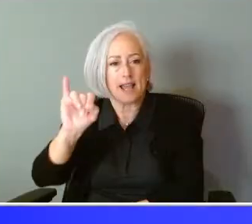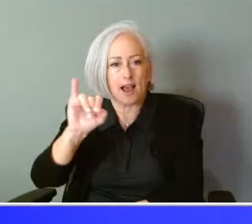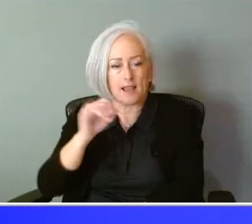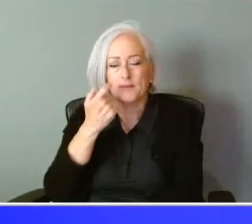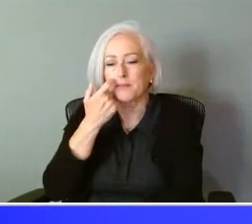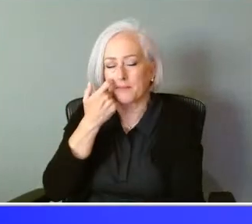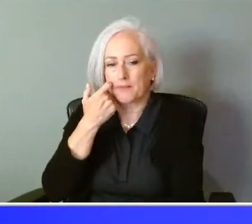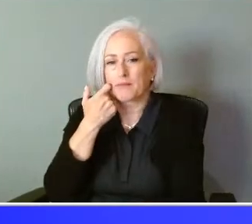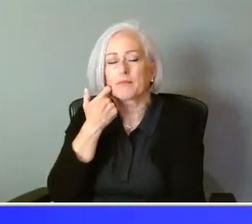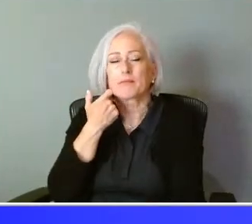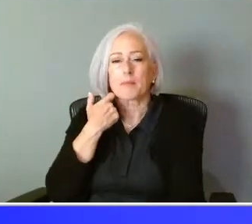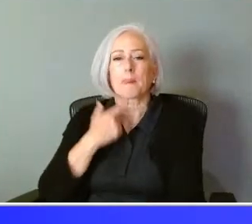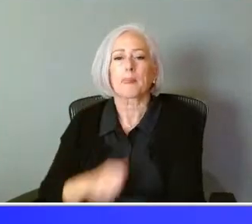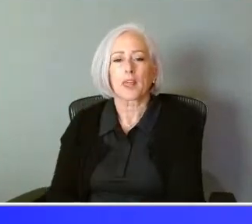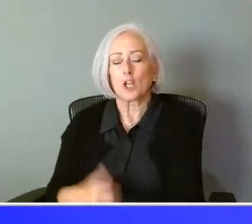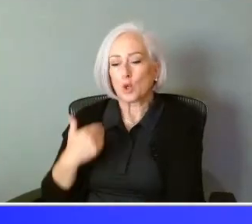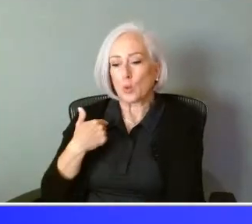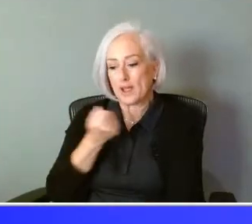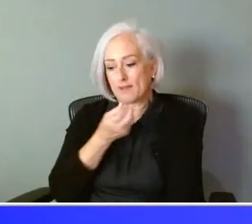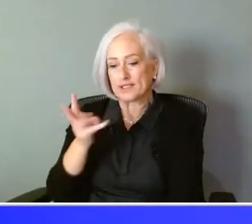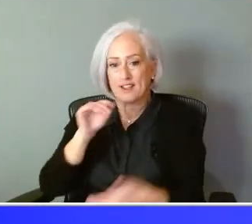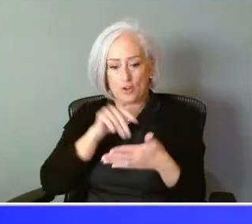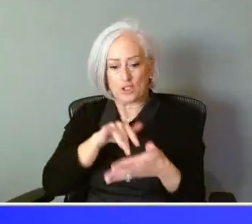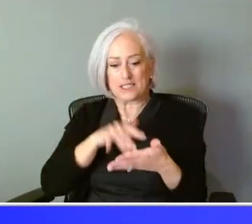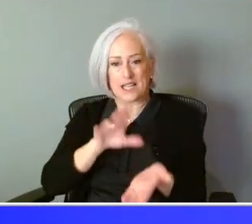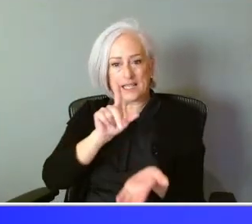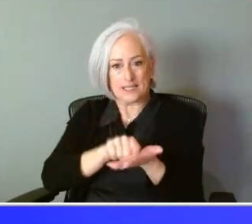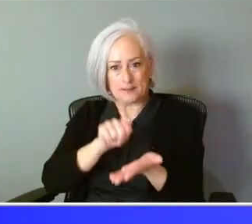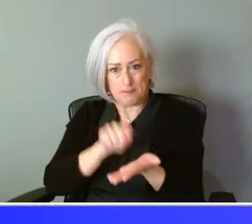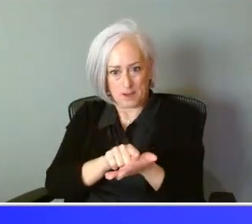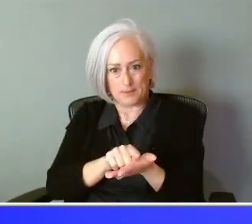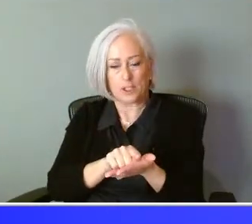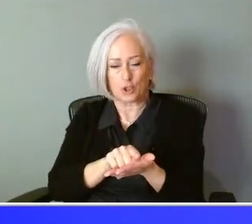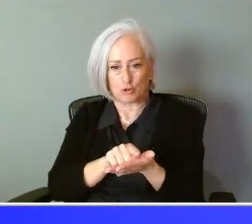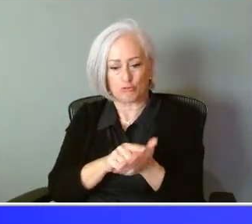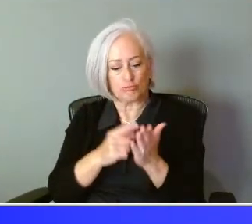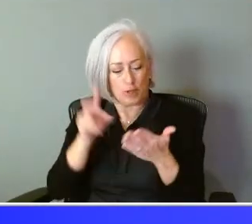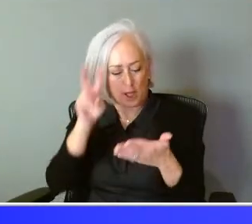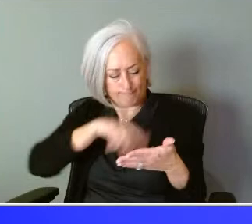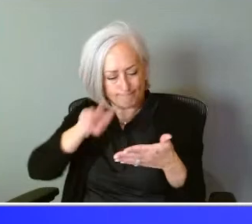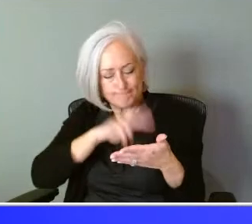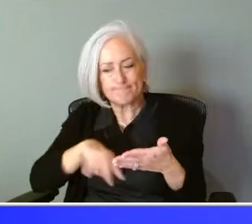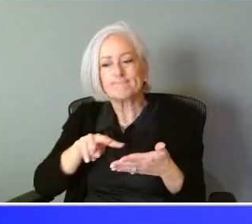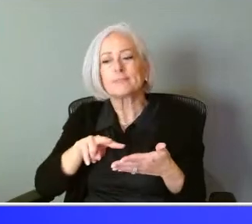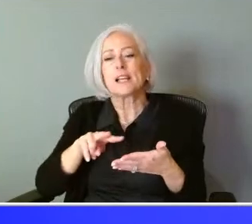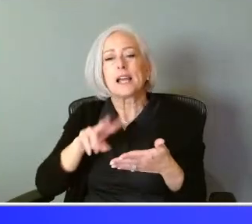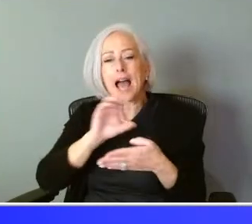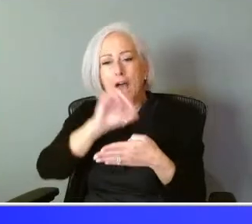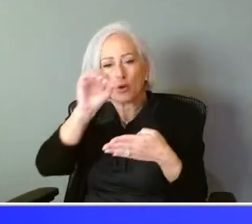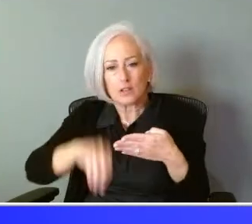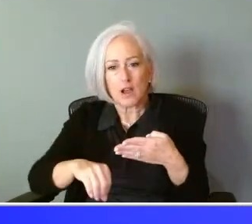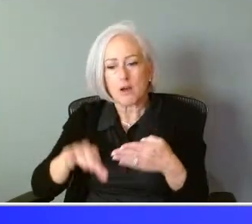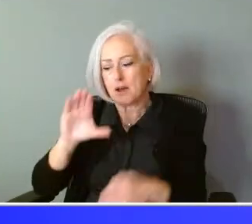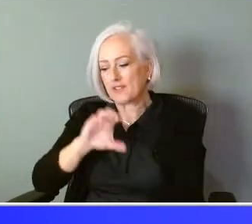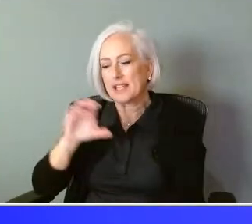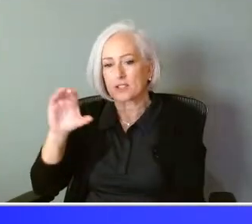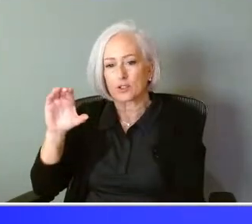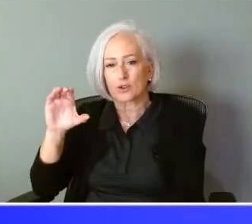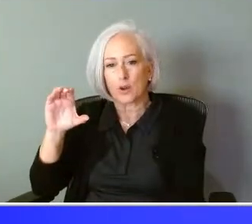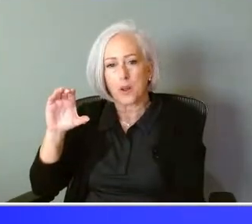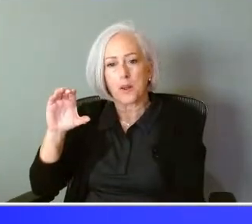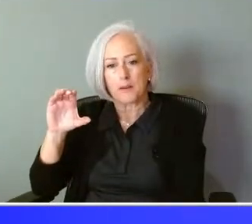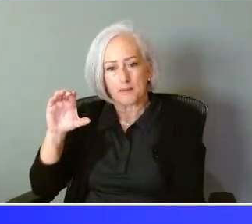there's been a number of studies published in the literature now that have looked at the outcome of cancer patients who are treated